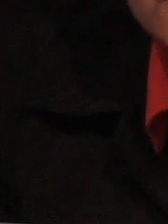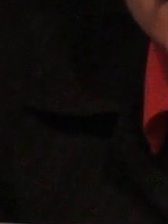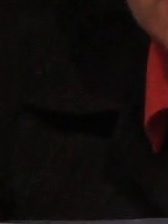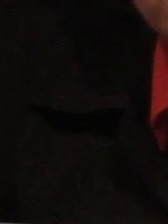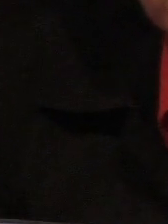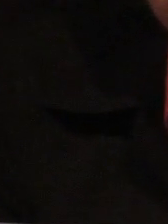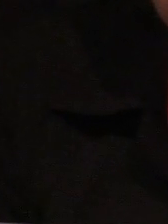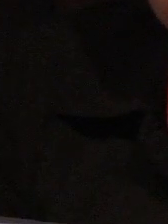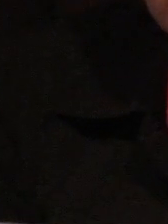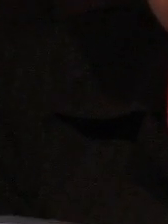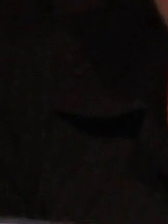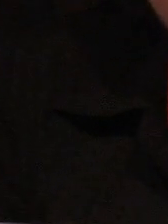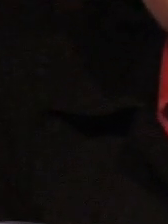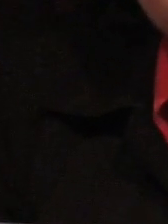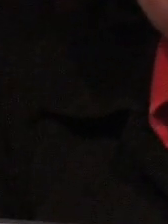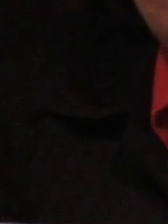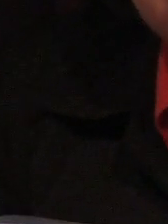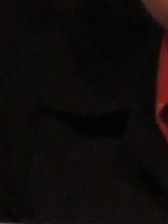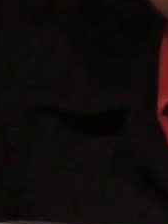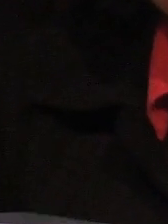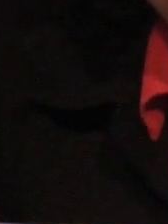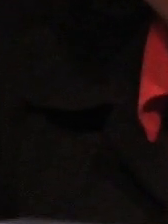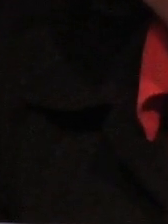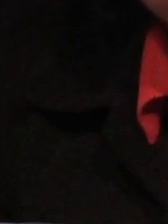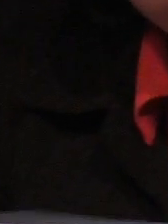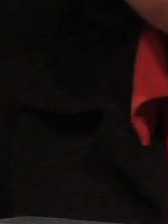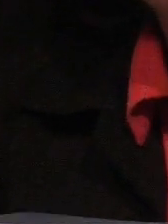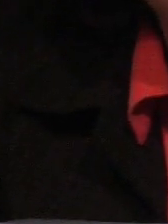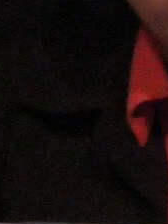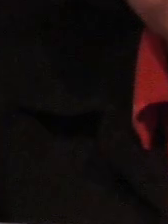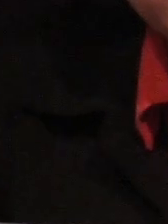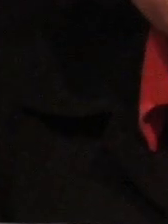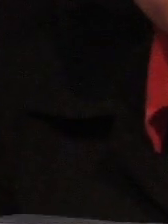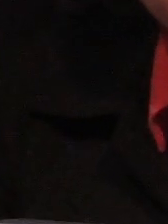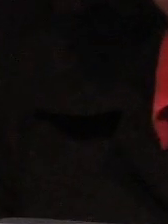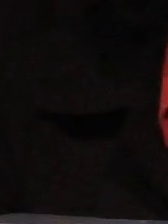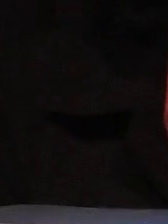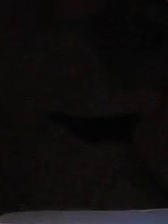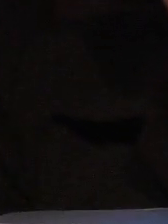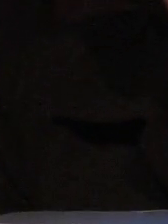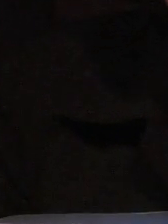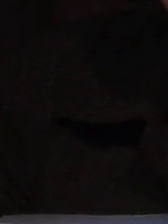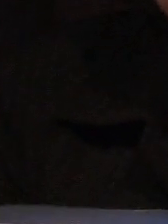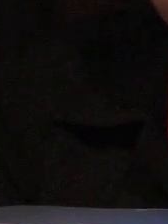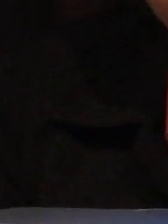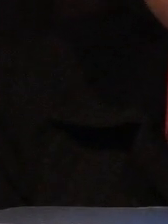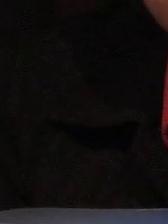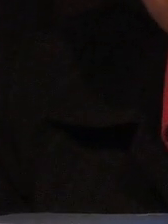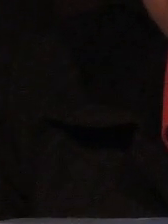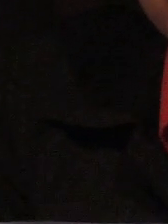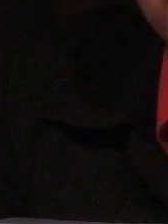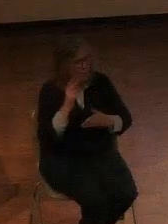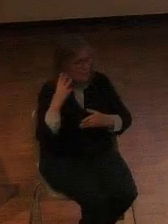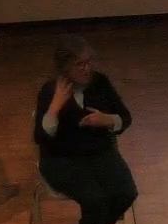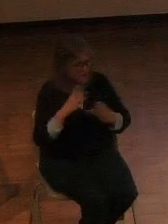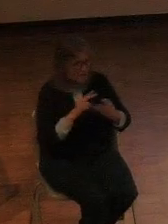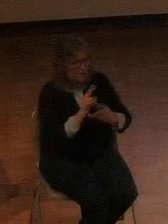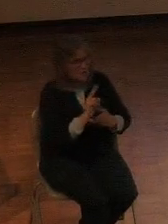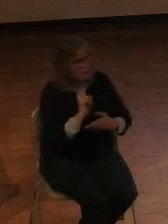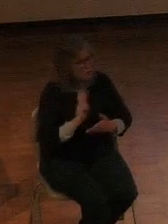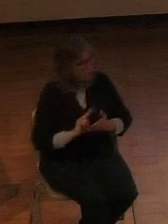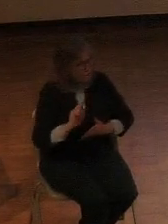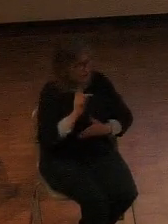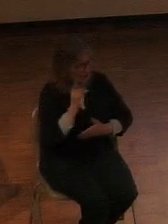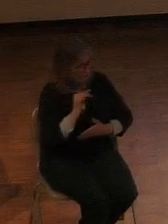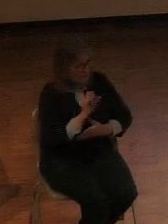Her essays have been taught in courses at the University of Washington, the University of California at San Diego, and